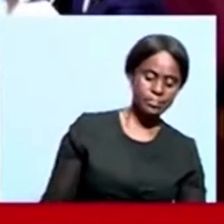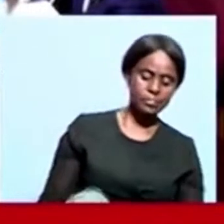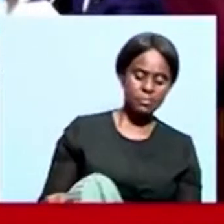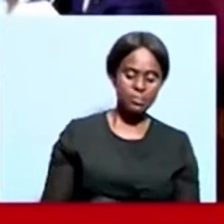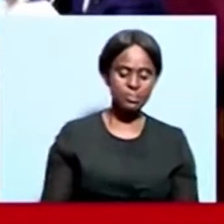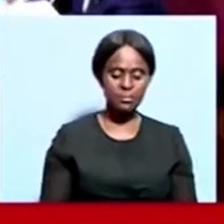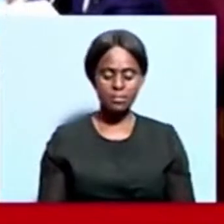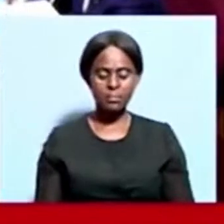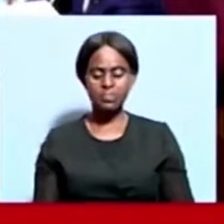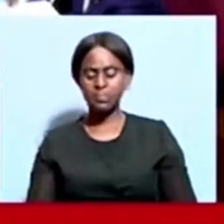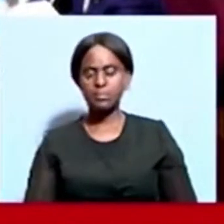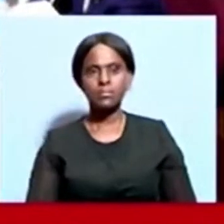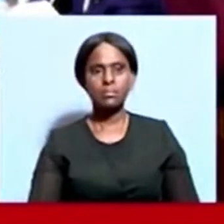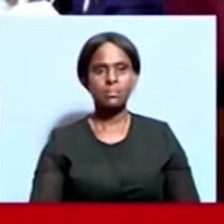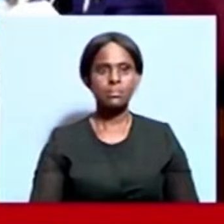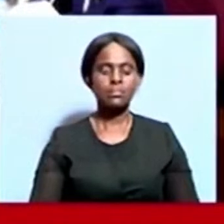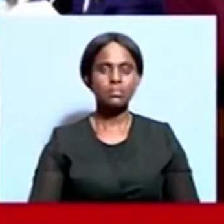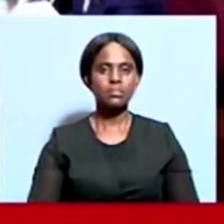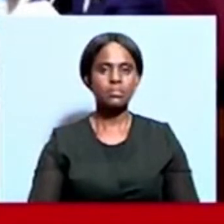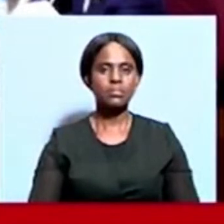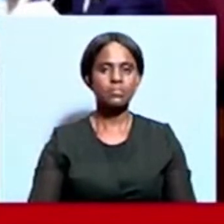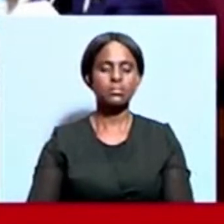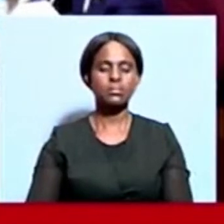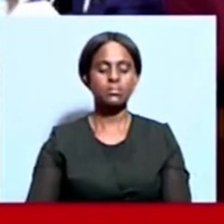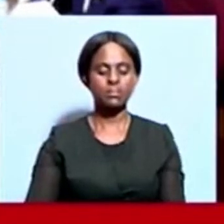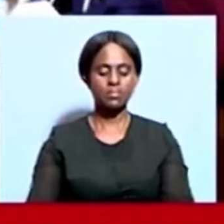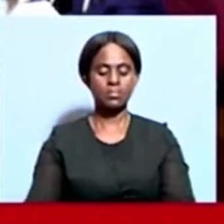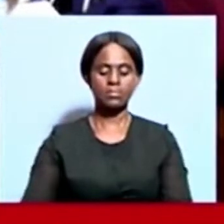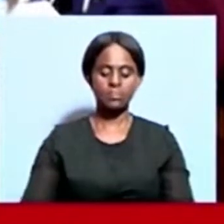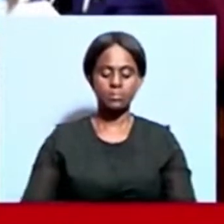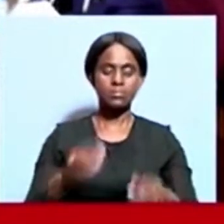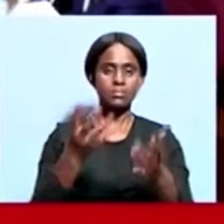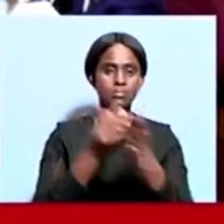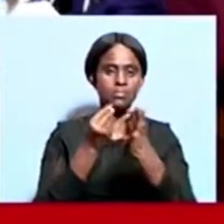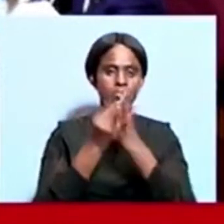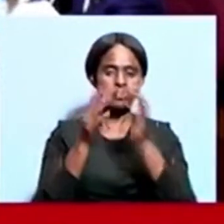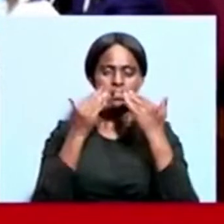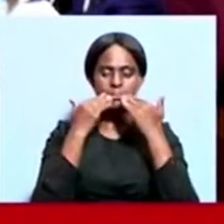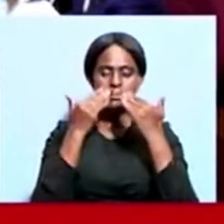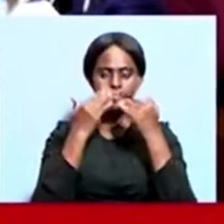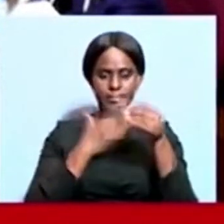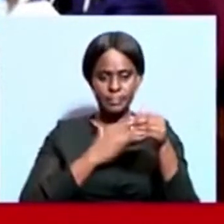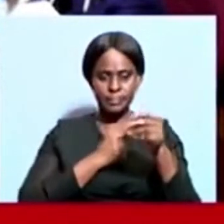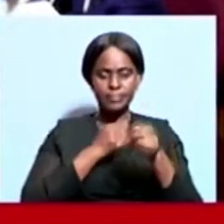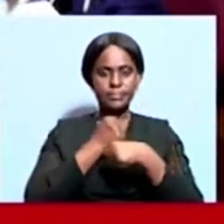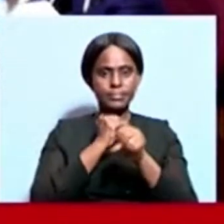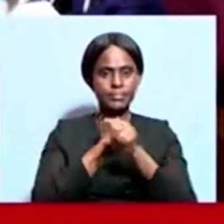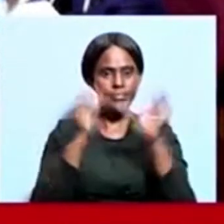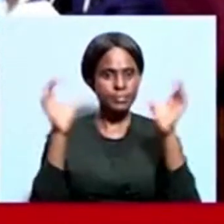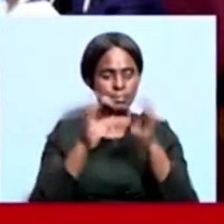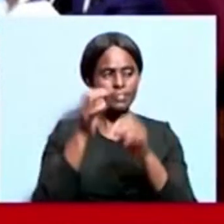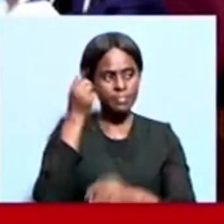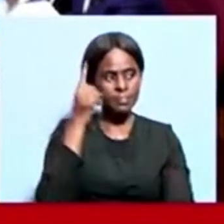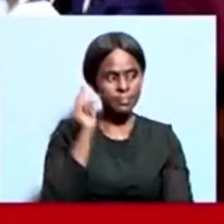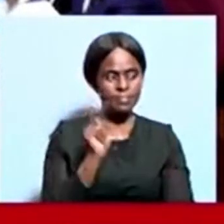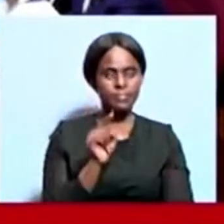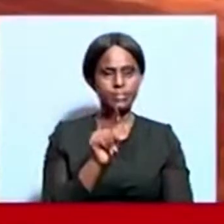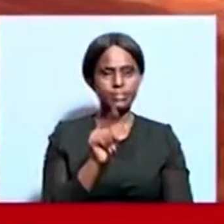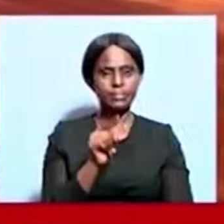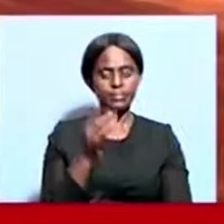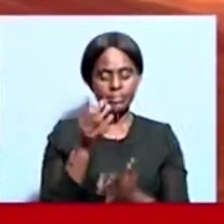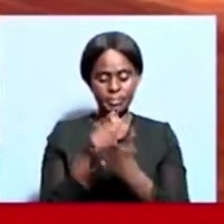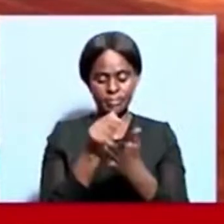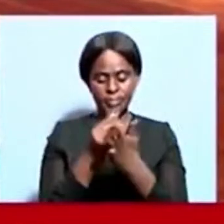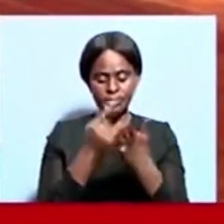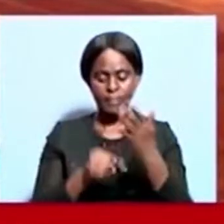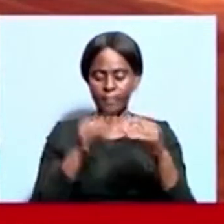Treasurer? Thank what's you, your Lord comment? Chair. First of all, I'd love to make the committee understand that the money that